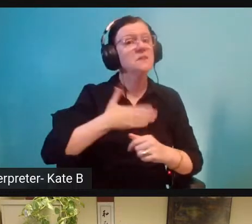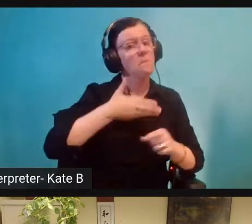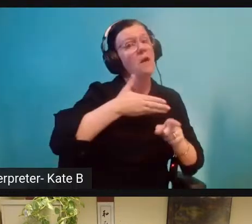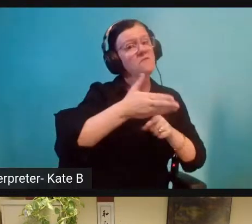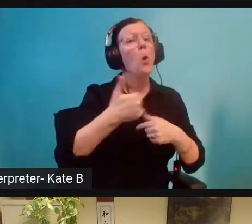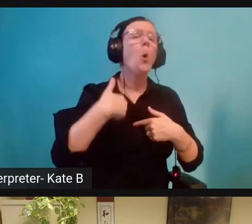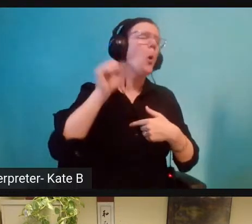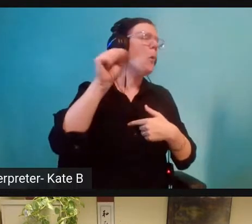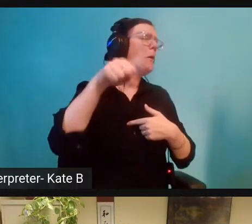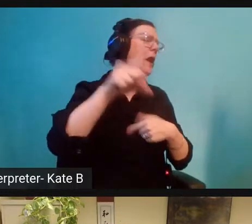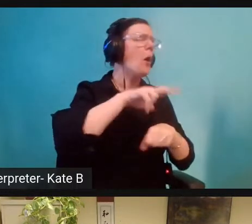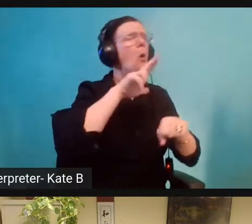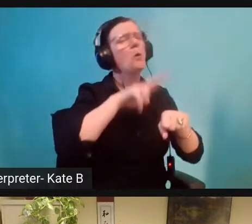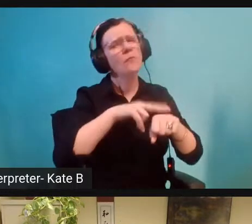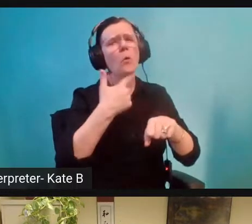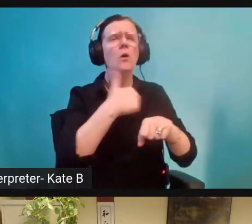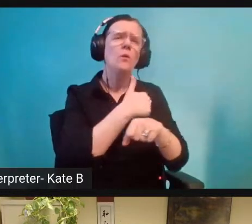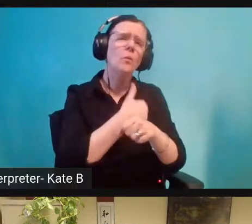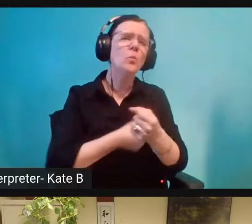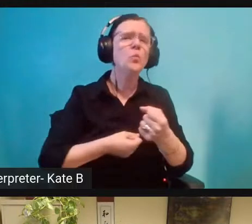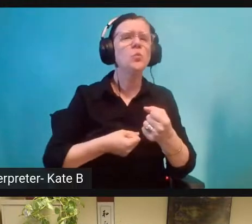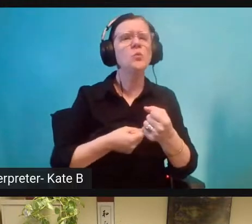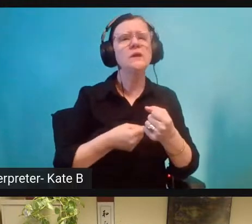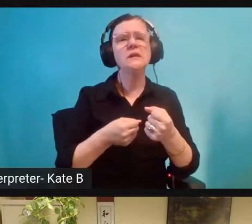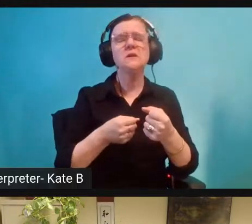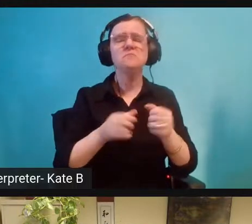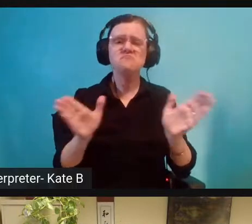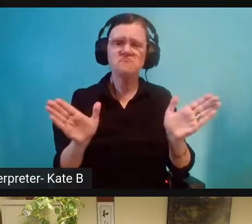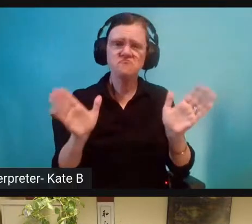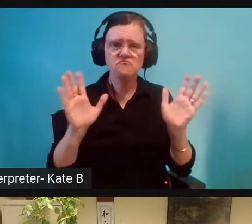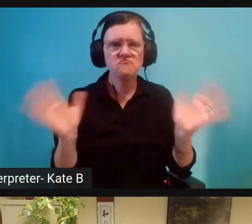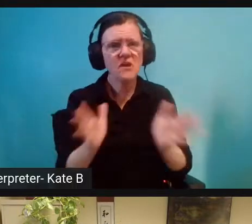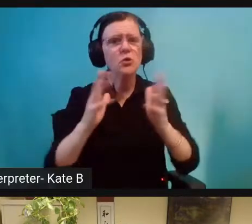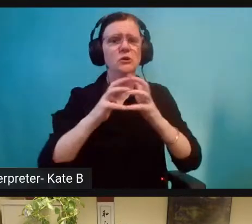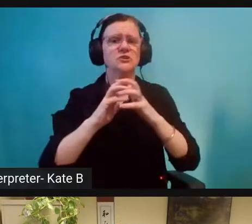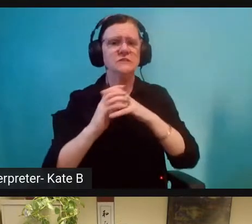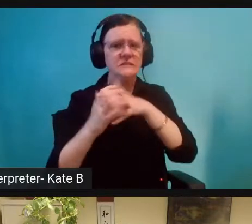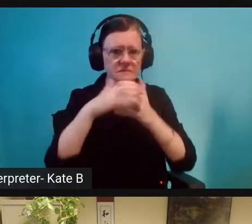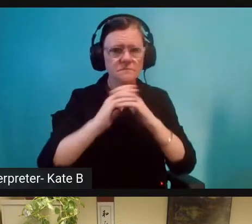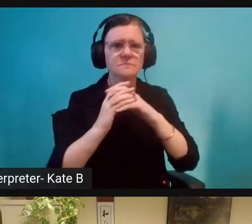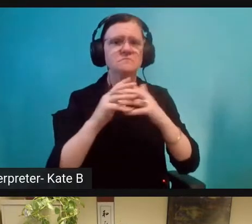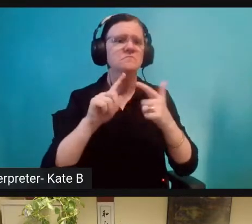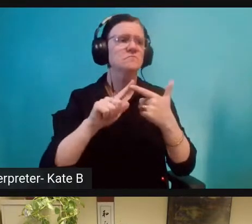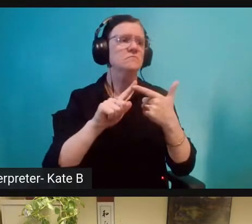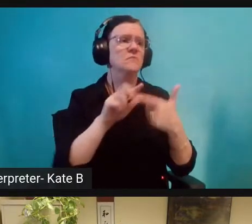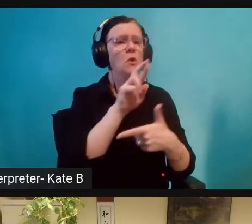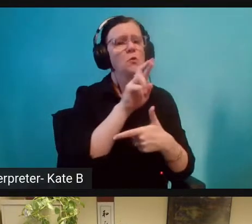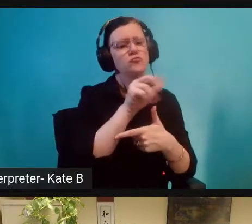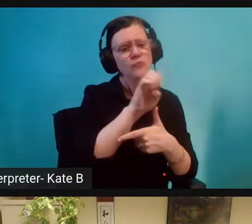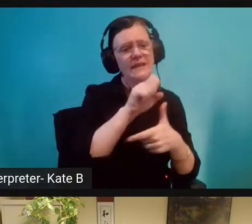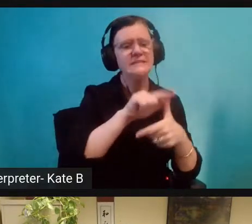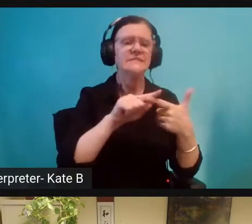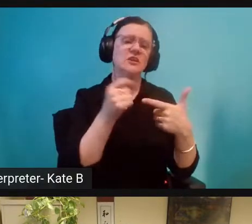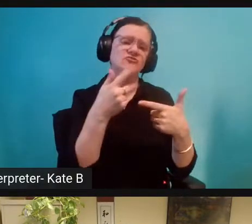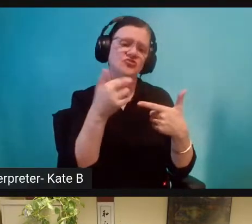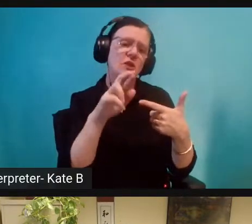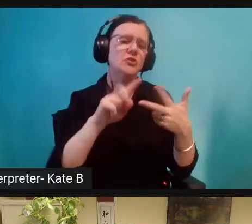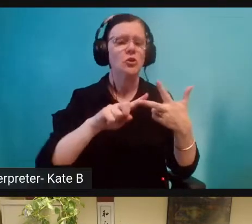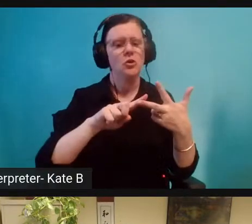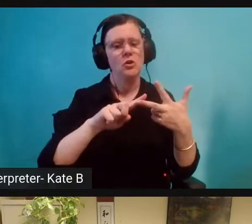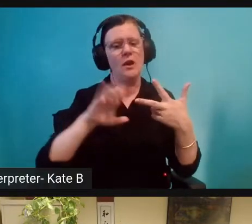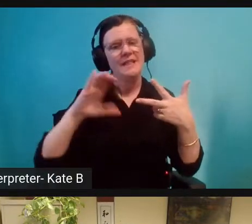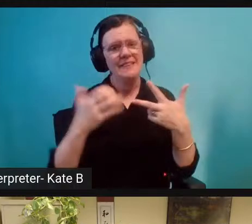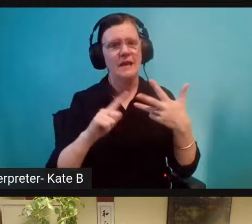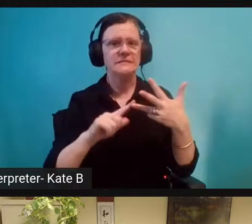said that we worked for intersectionality. We worked on race, gender, class, disability, but